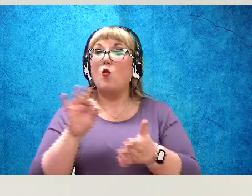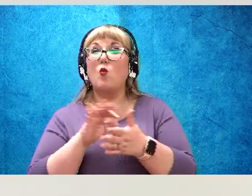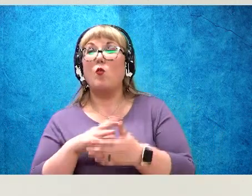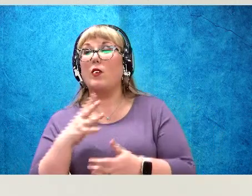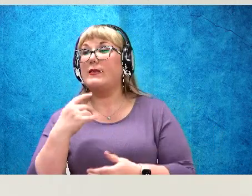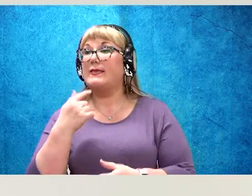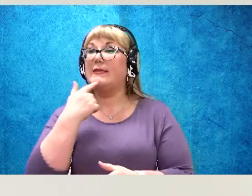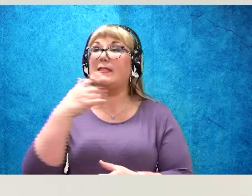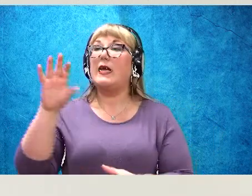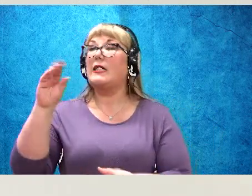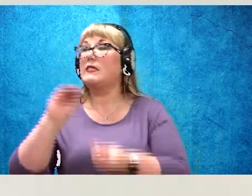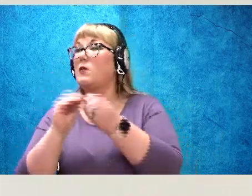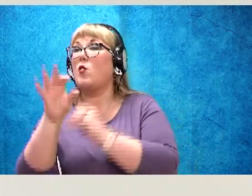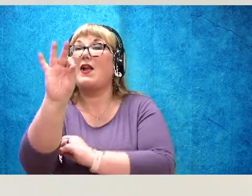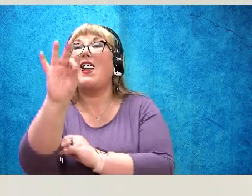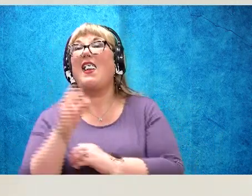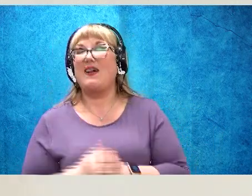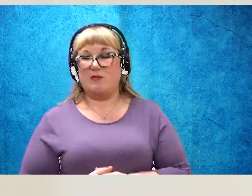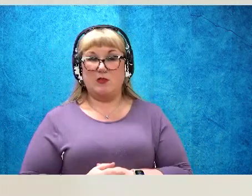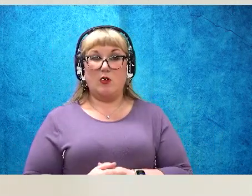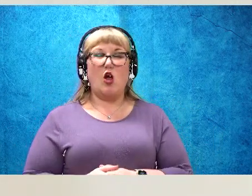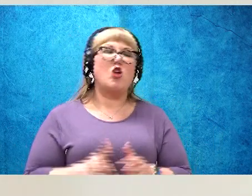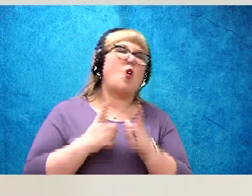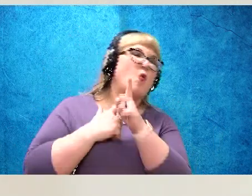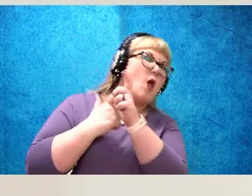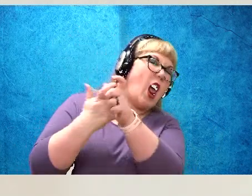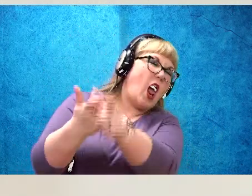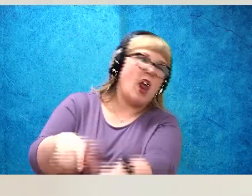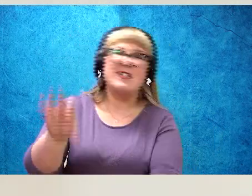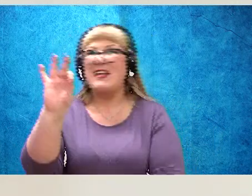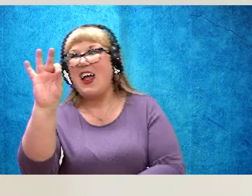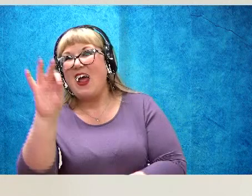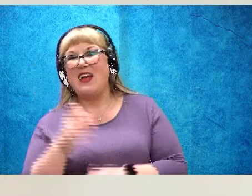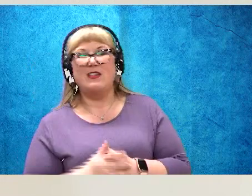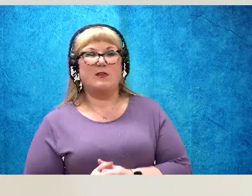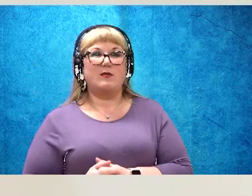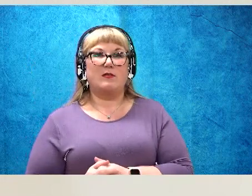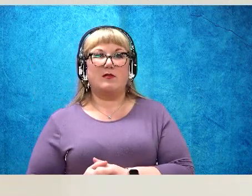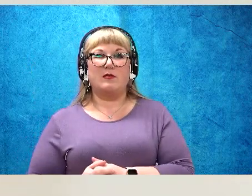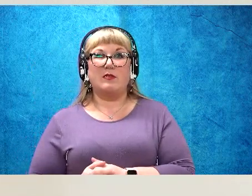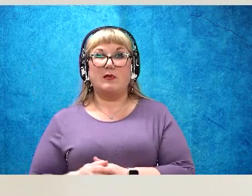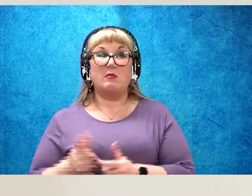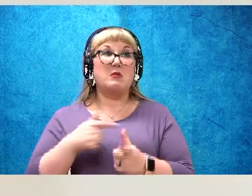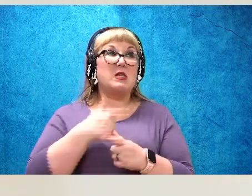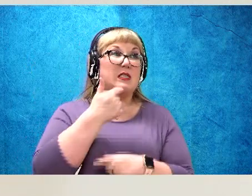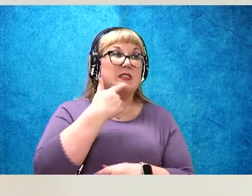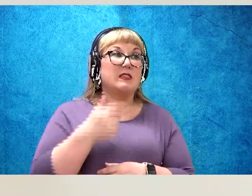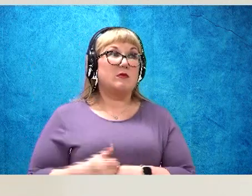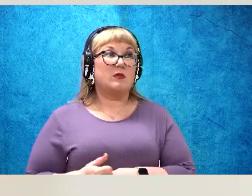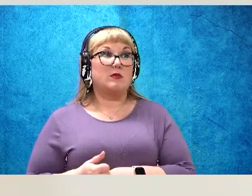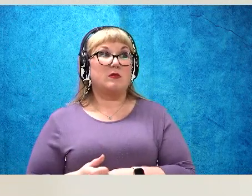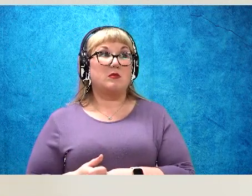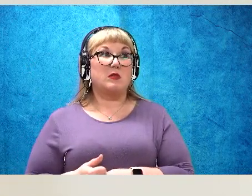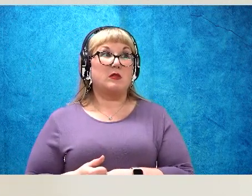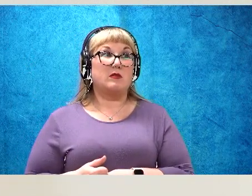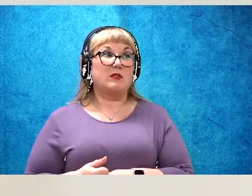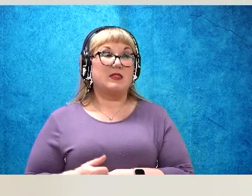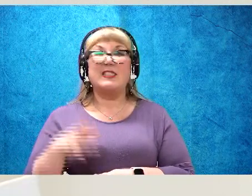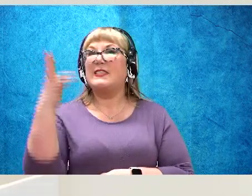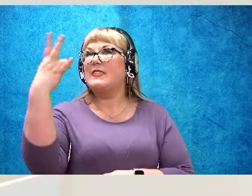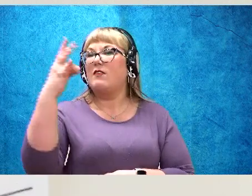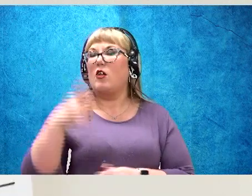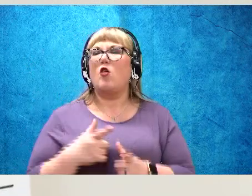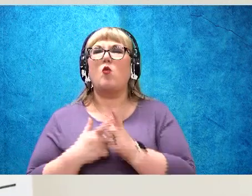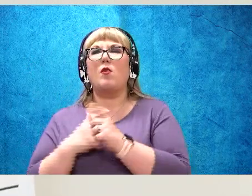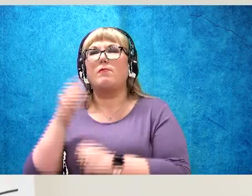call out 9, and you would run to 9 on your number path. And then they would call out another number, 17, and